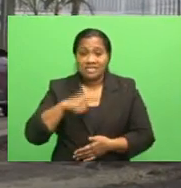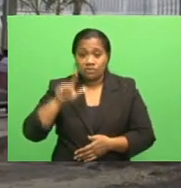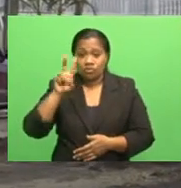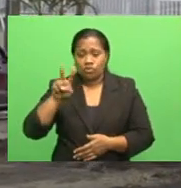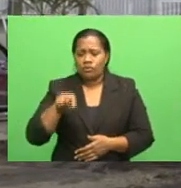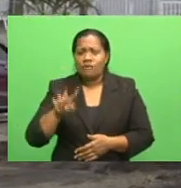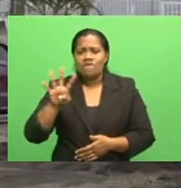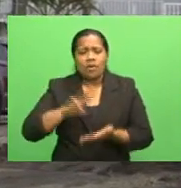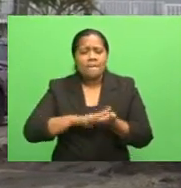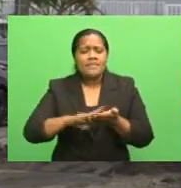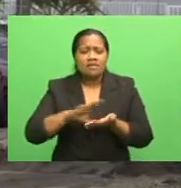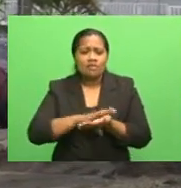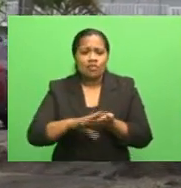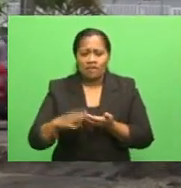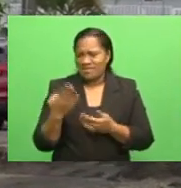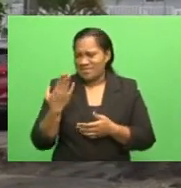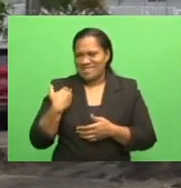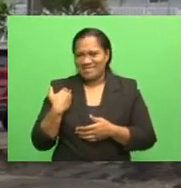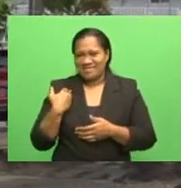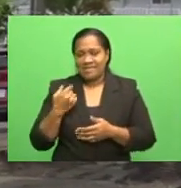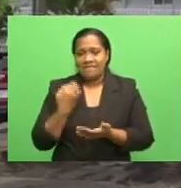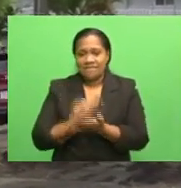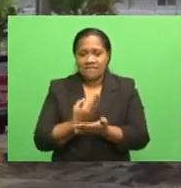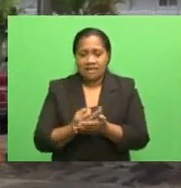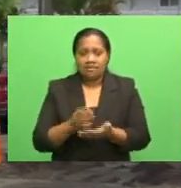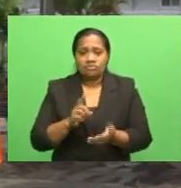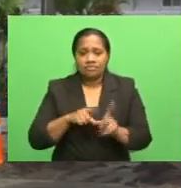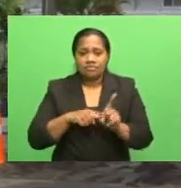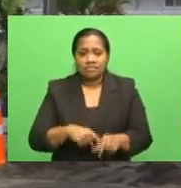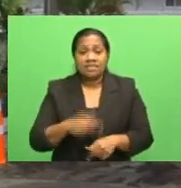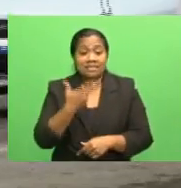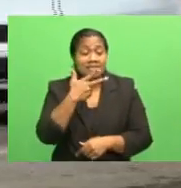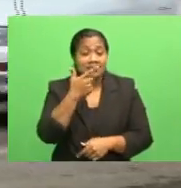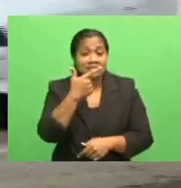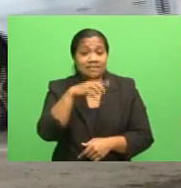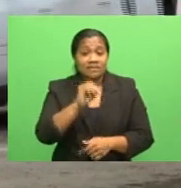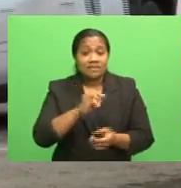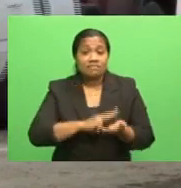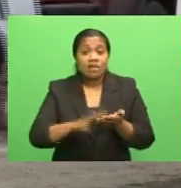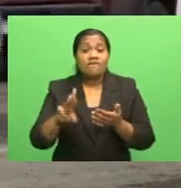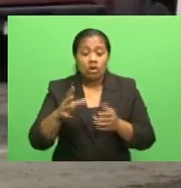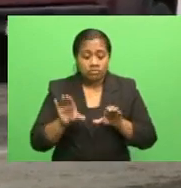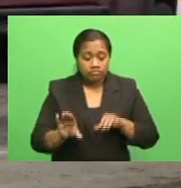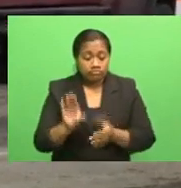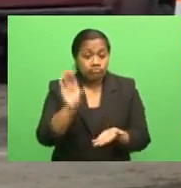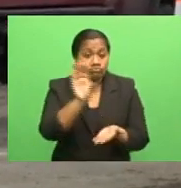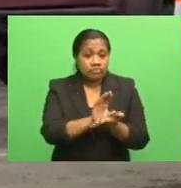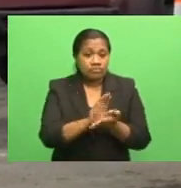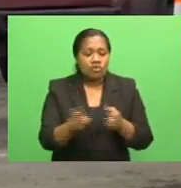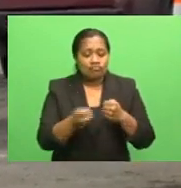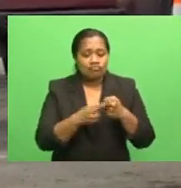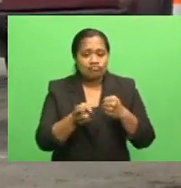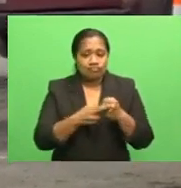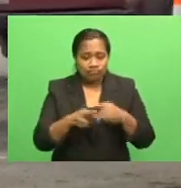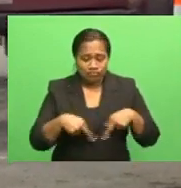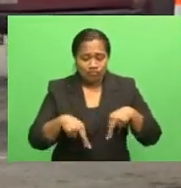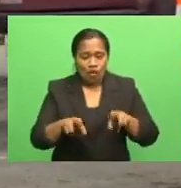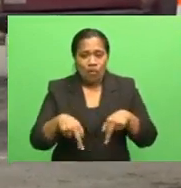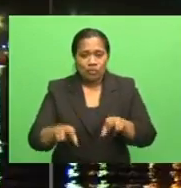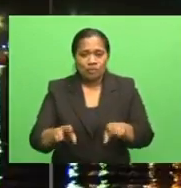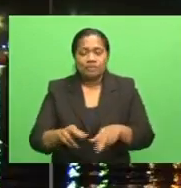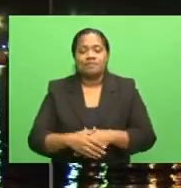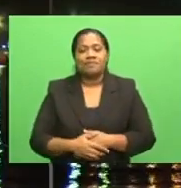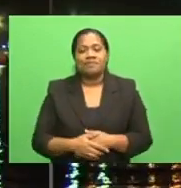the last financial year, with $70 million allocated for road rehabilitation. Apinisawa Gerdobu, FBC